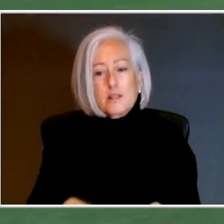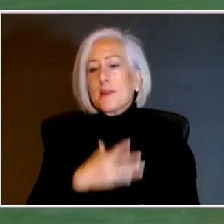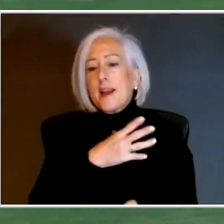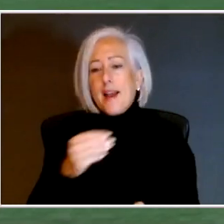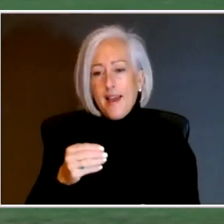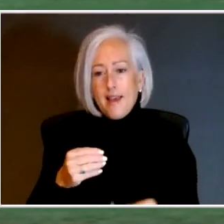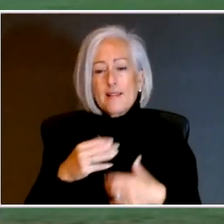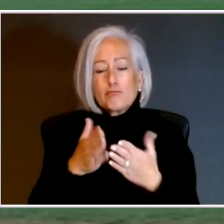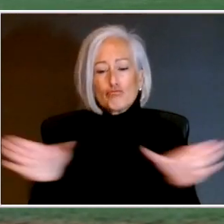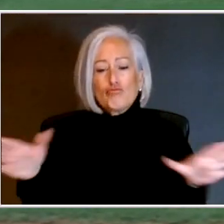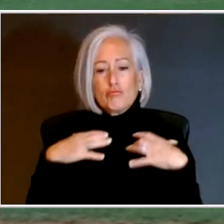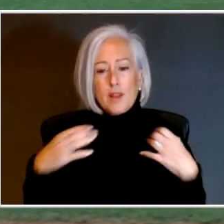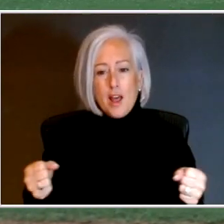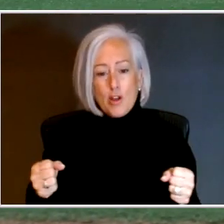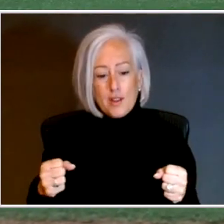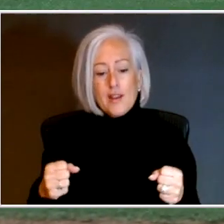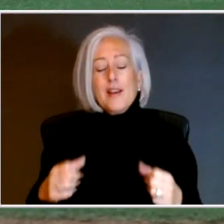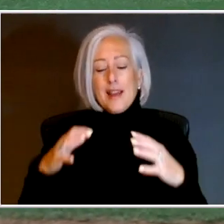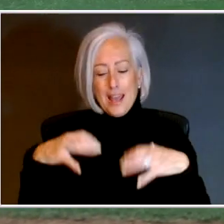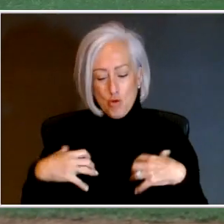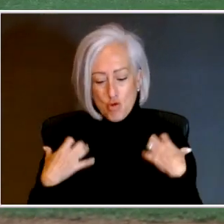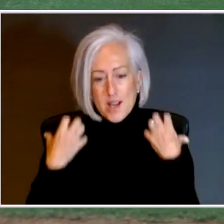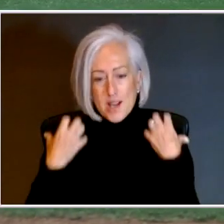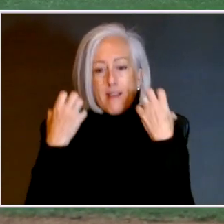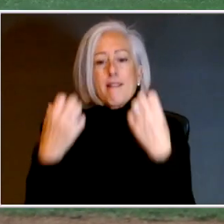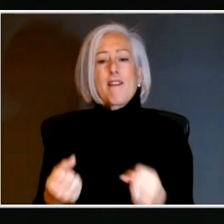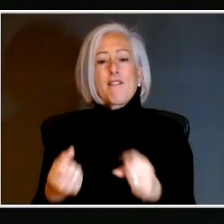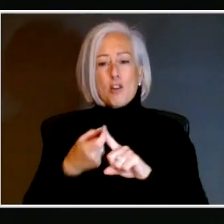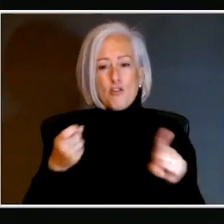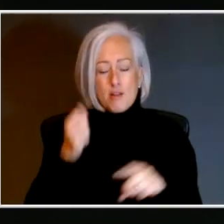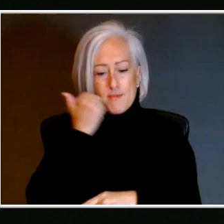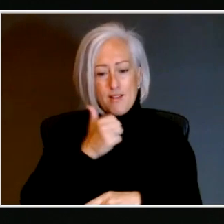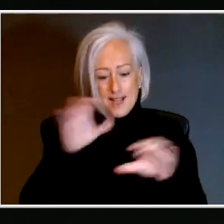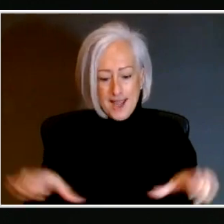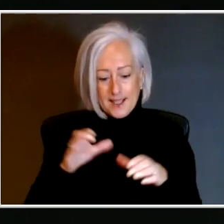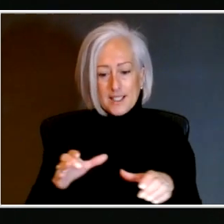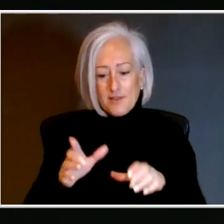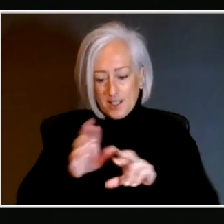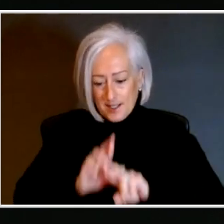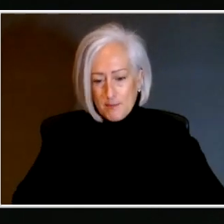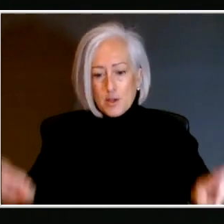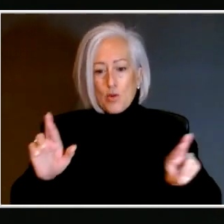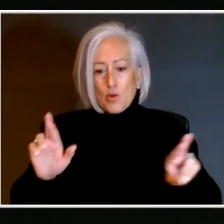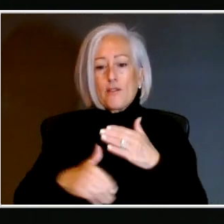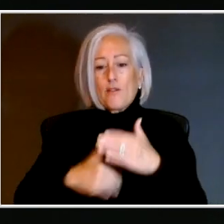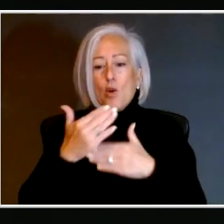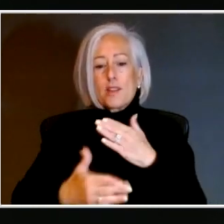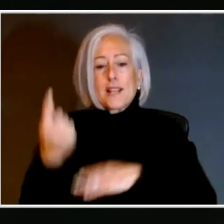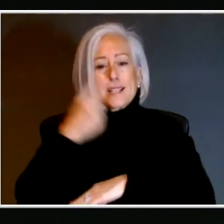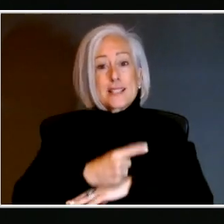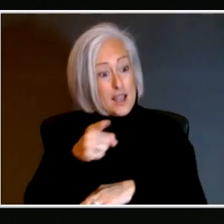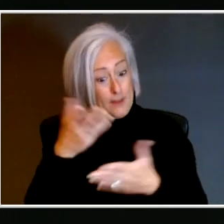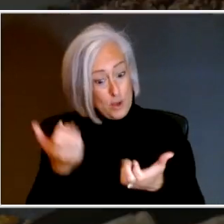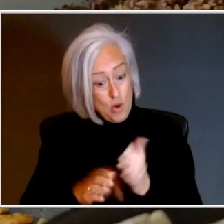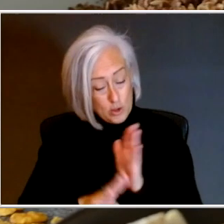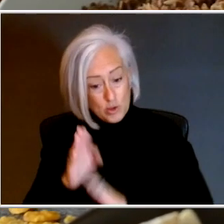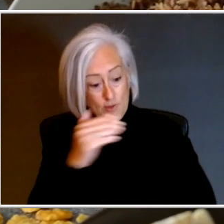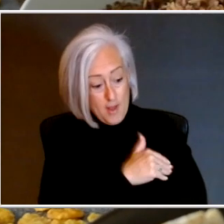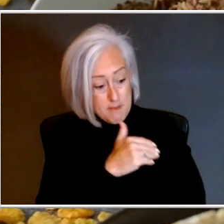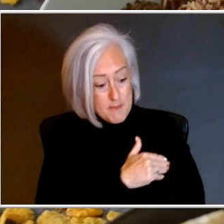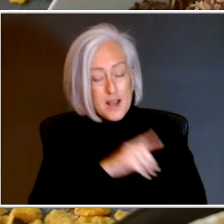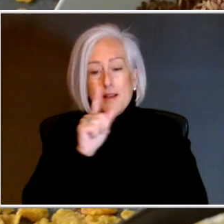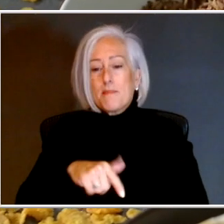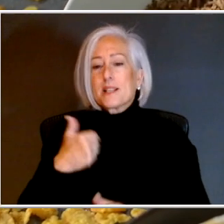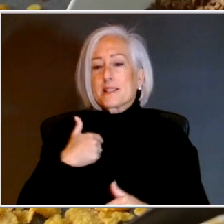from our daily activities and prepare for our next set of day-to-day activities. If someone wants to build muscle, it's important that they have a balanced diet.